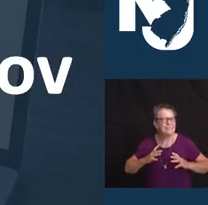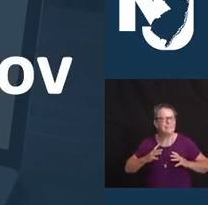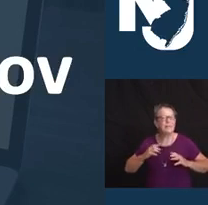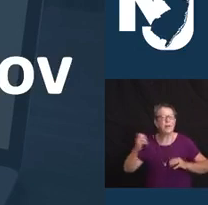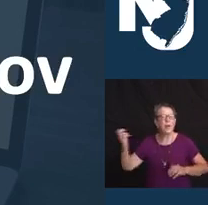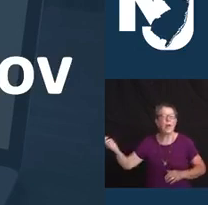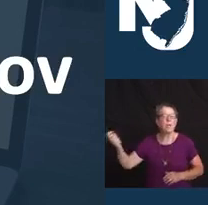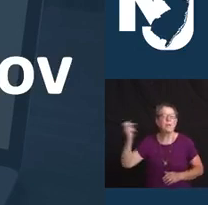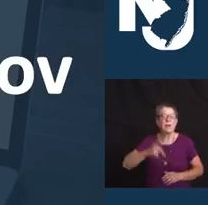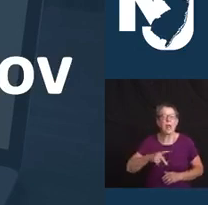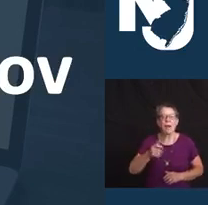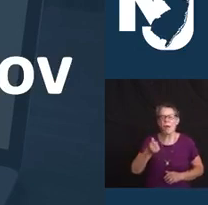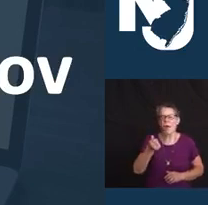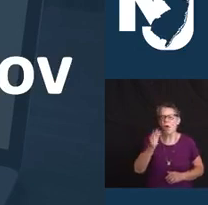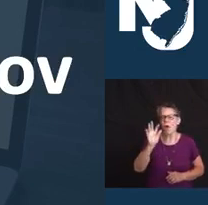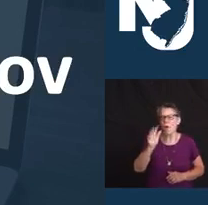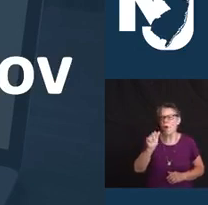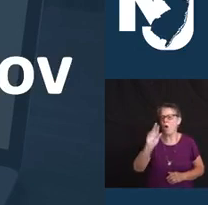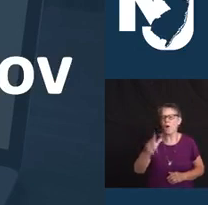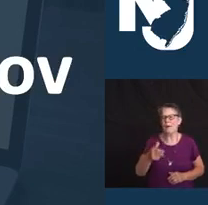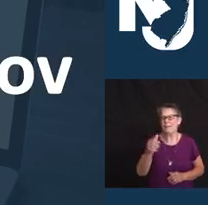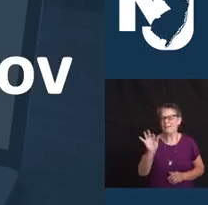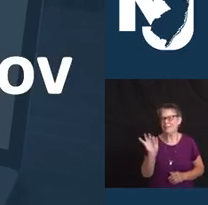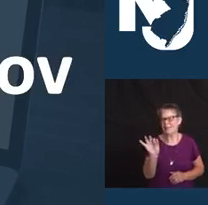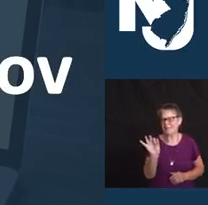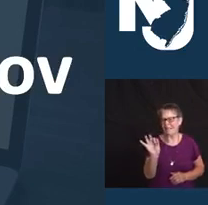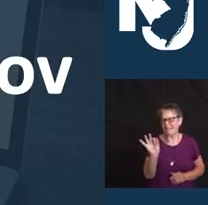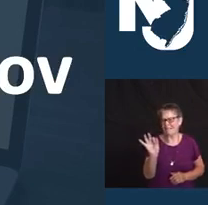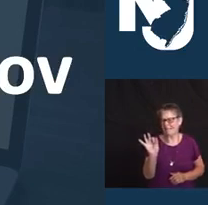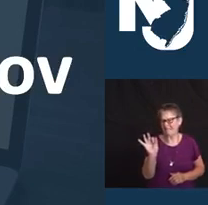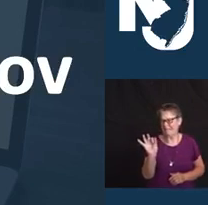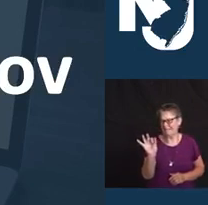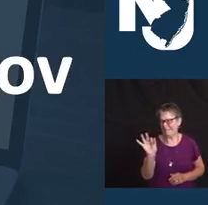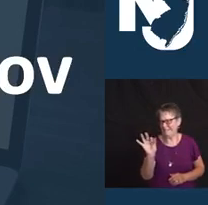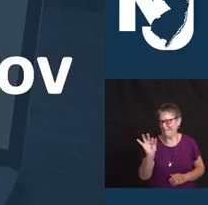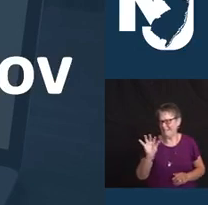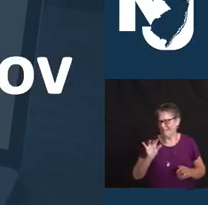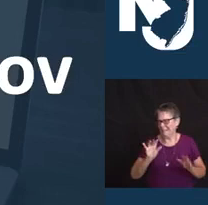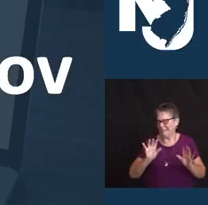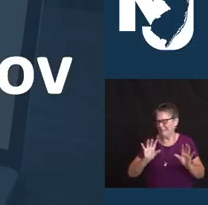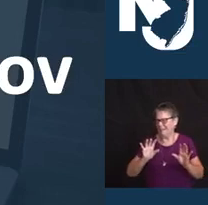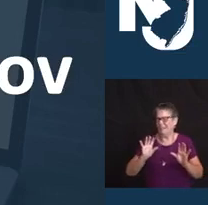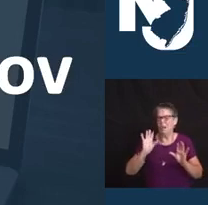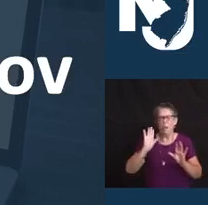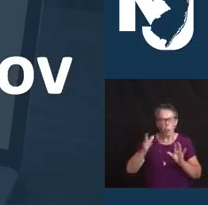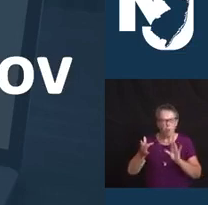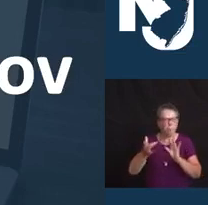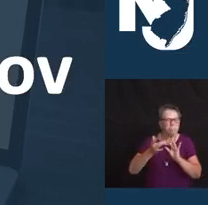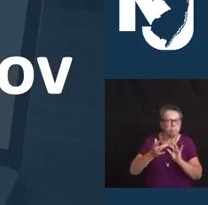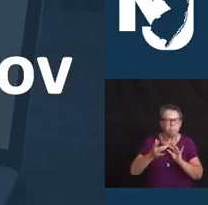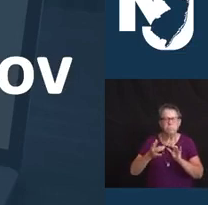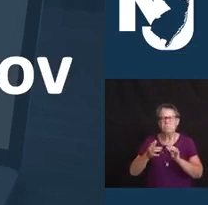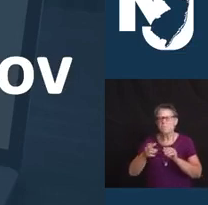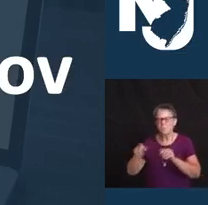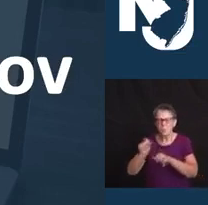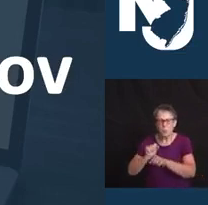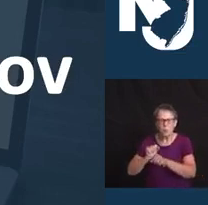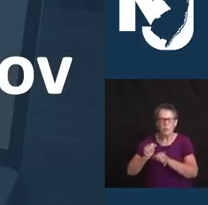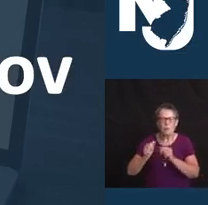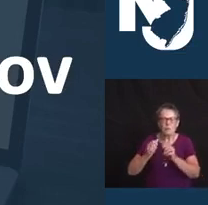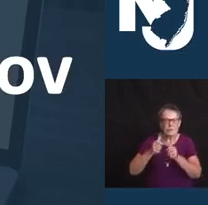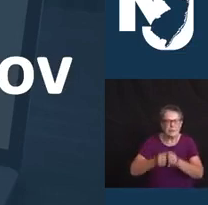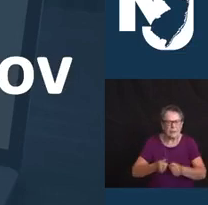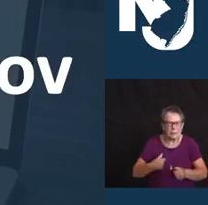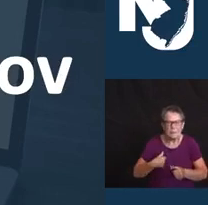as always, sooner if need be. I will never be more than a call or a text away, and I'll be in touch daily with Acting Governor Sheila Oliver